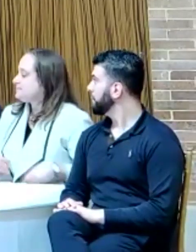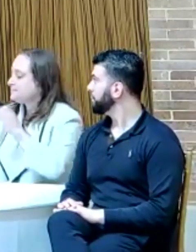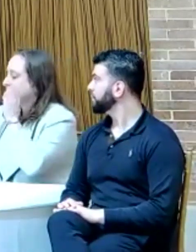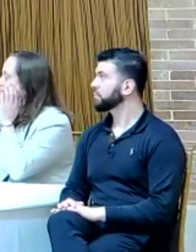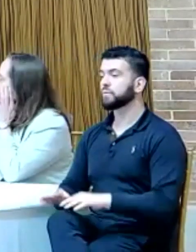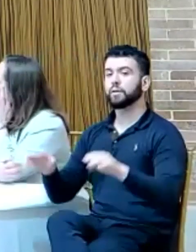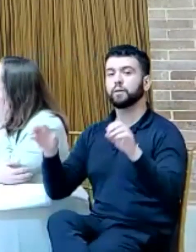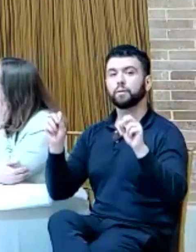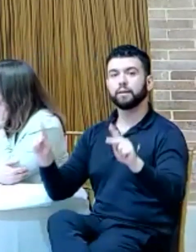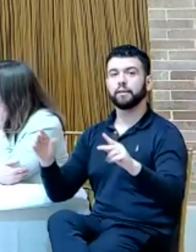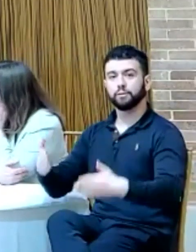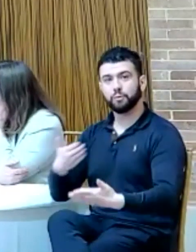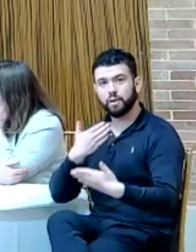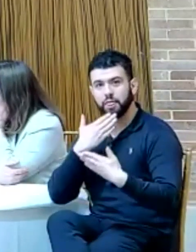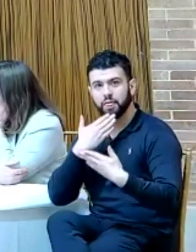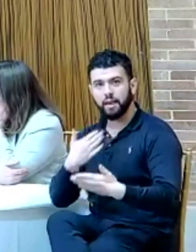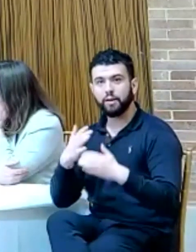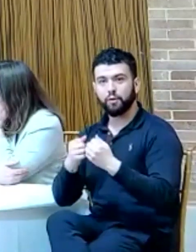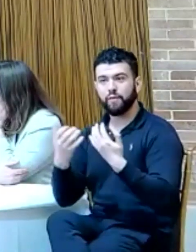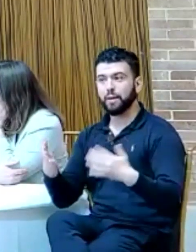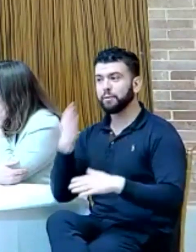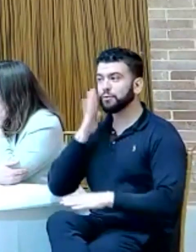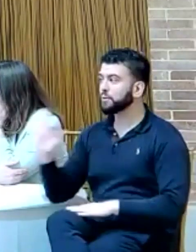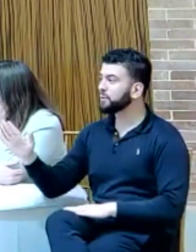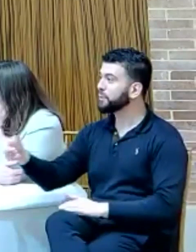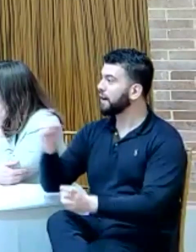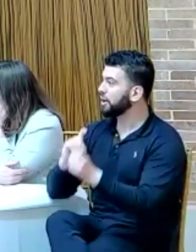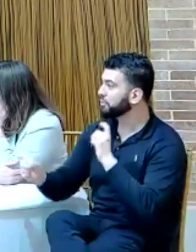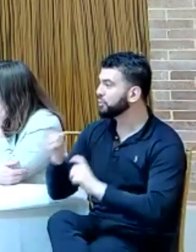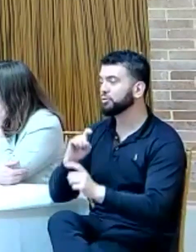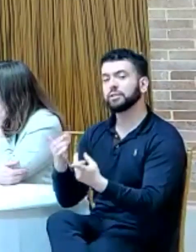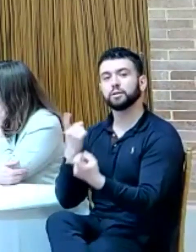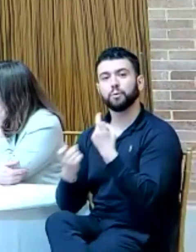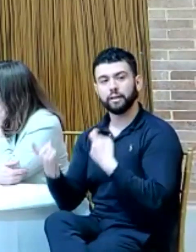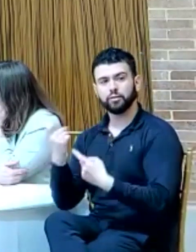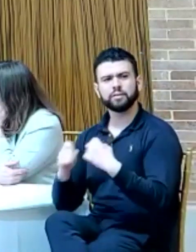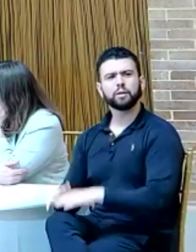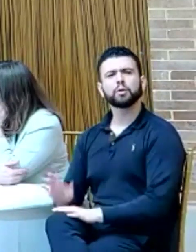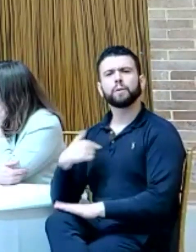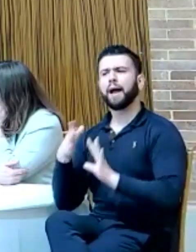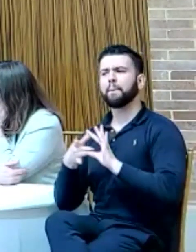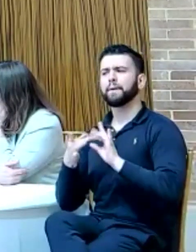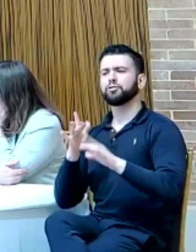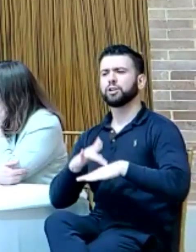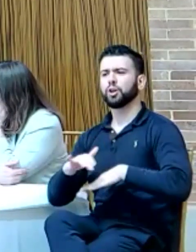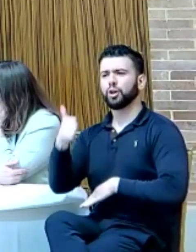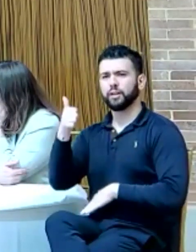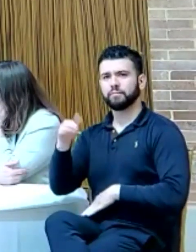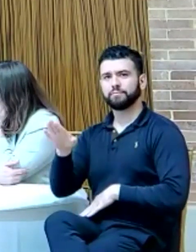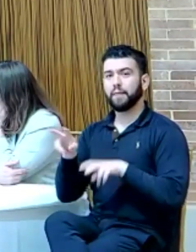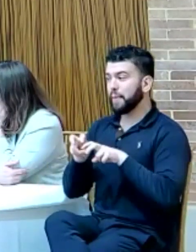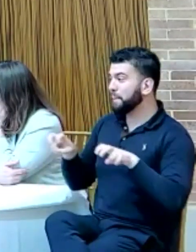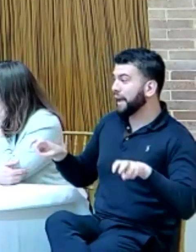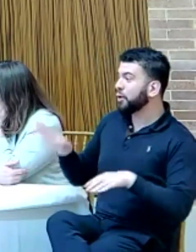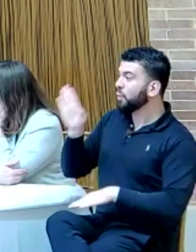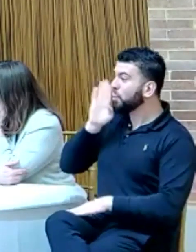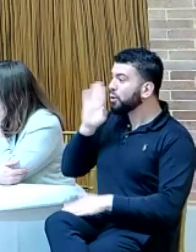okay so thank you very much for your contributions and questions and as I said earlier the panel's going to do their very best to